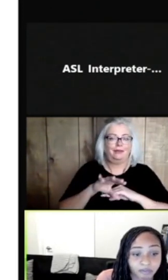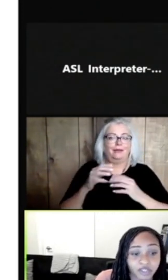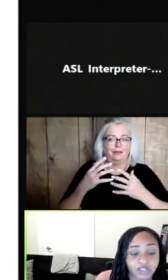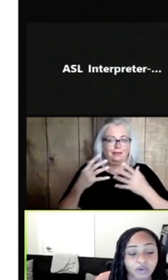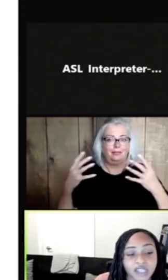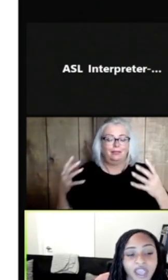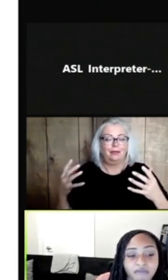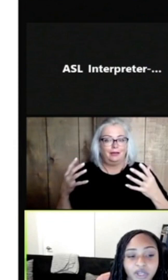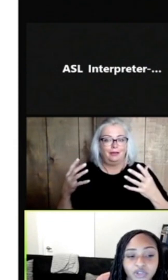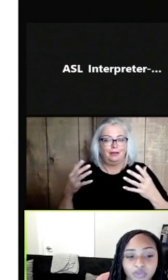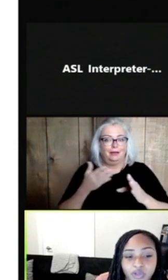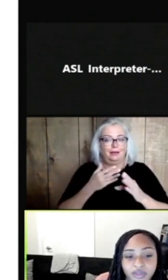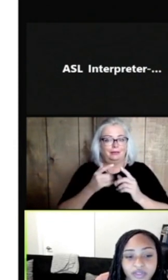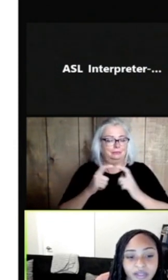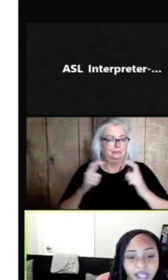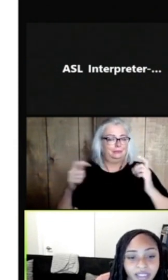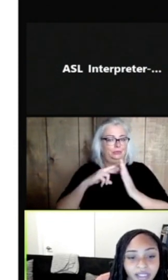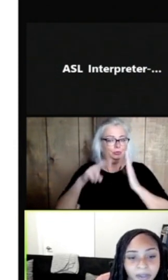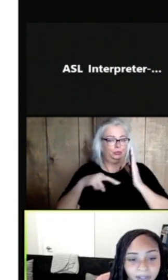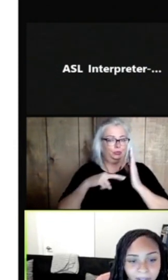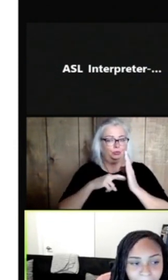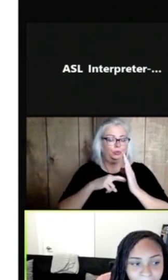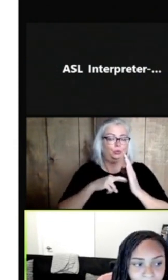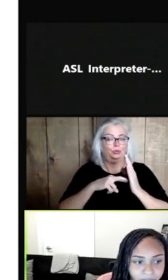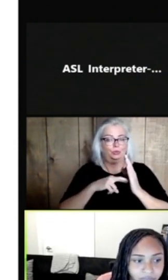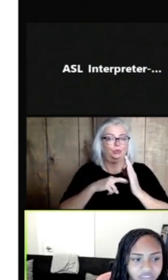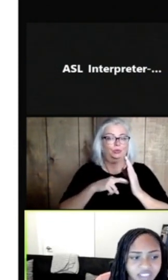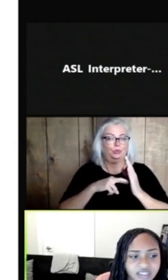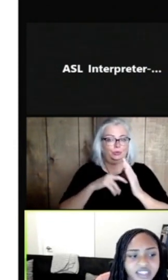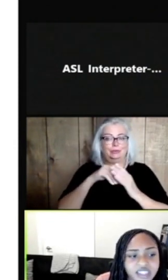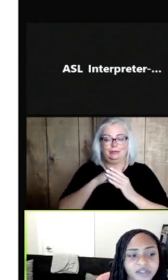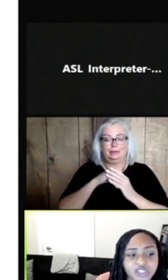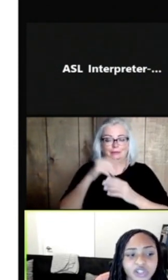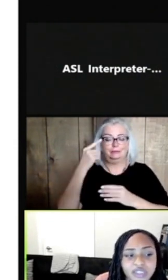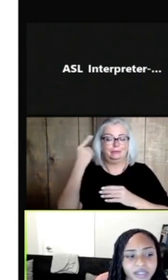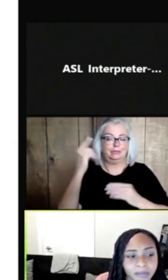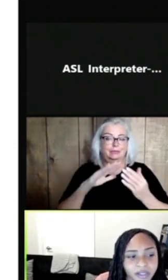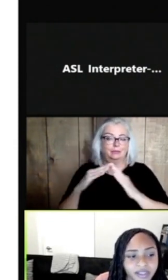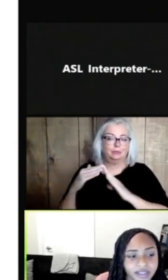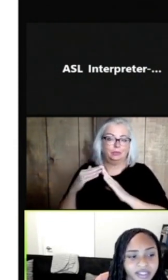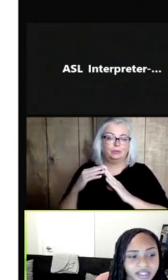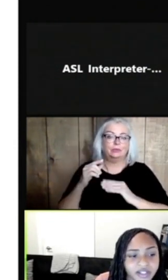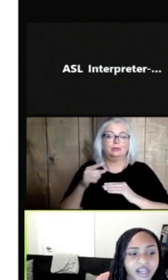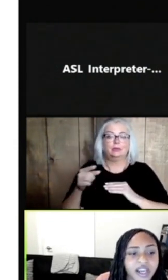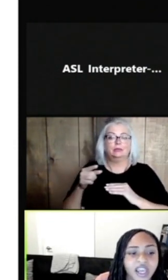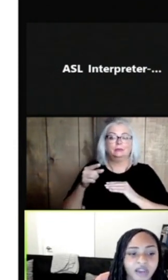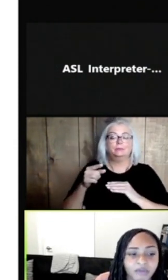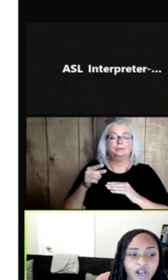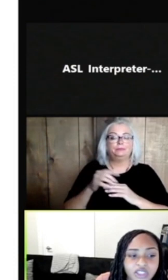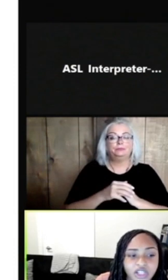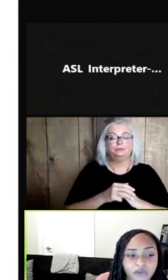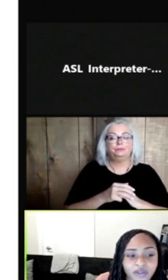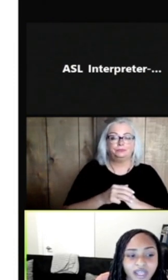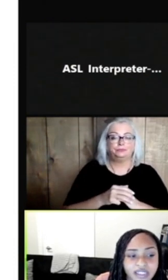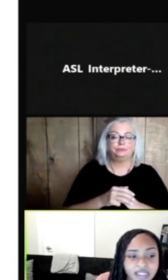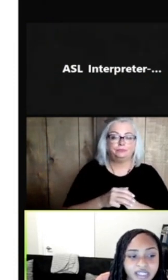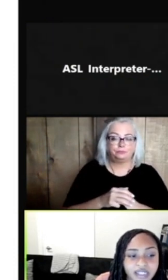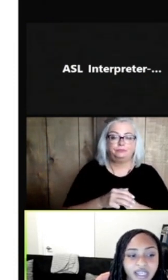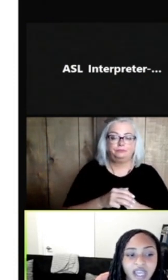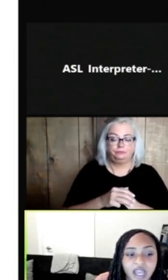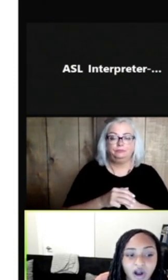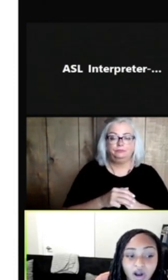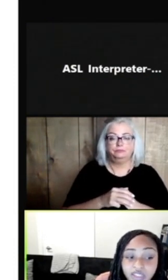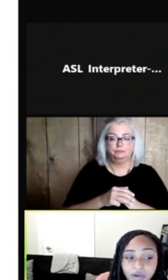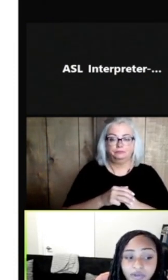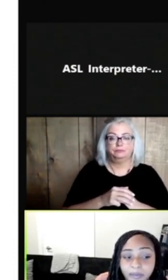and have been shown to have major roles within the Black community. This has been shown to be abundantly clear in regard to